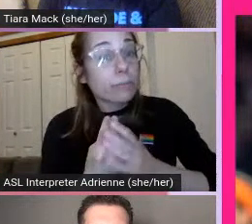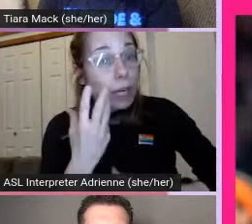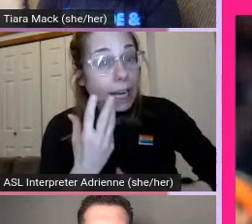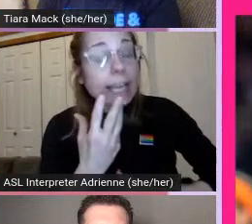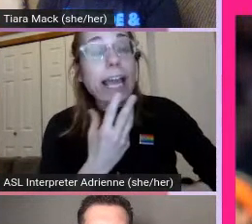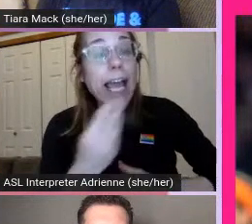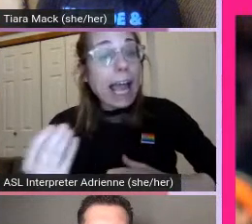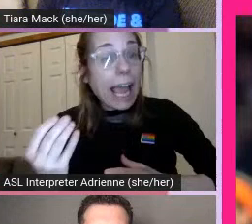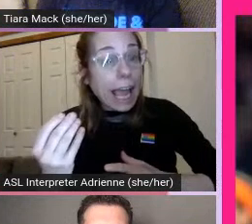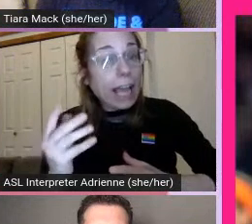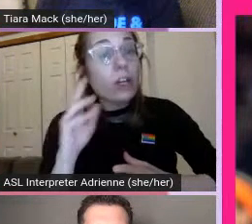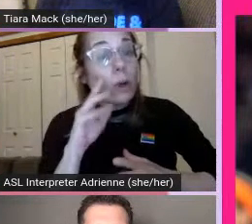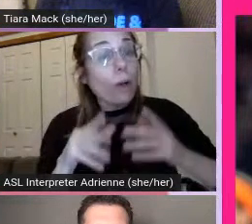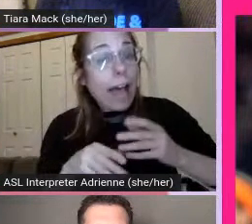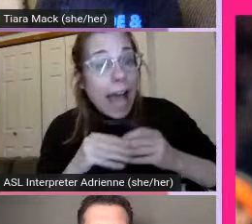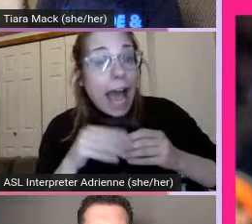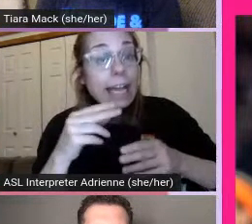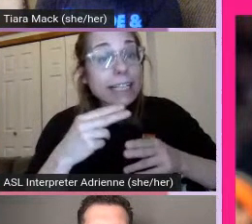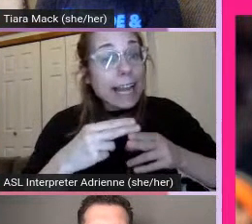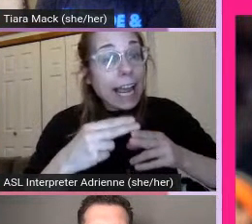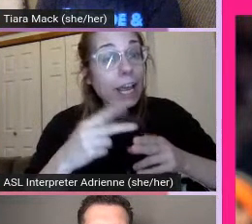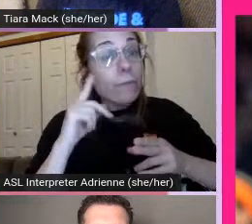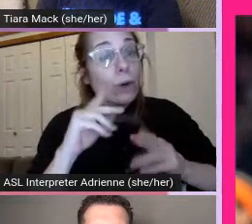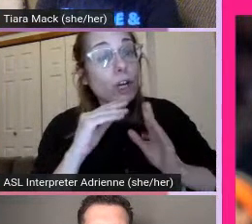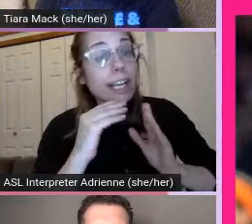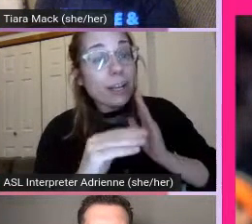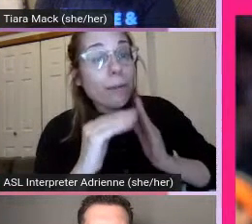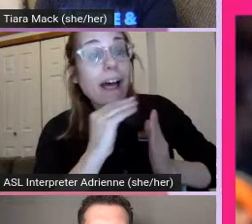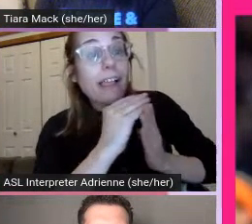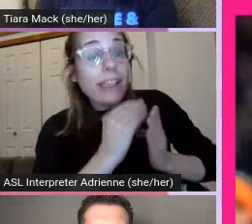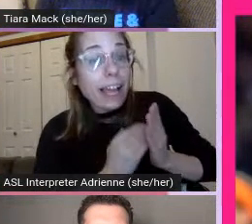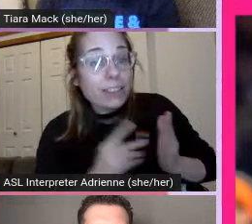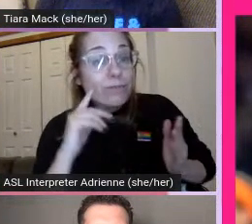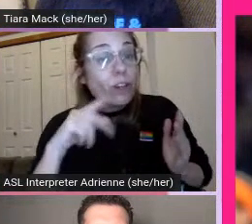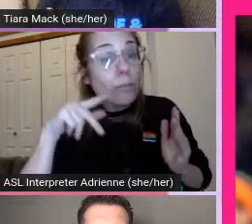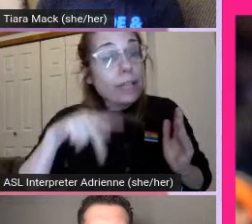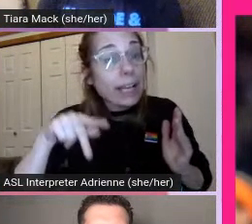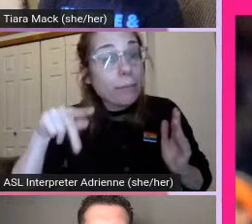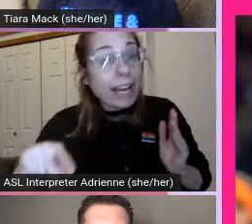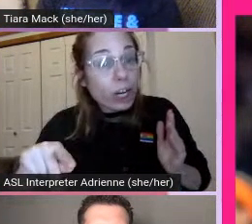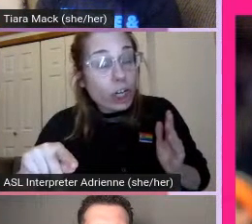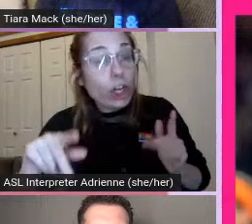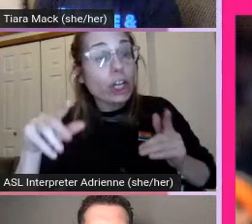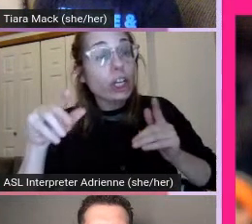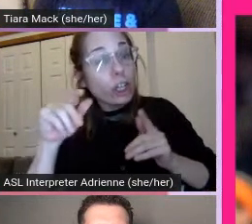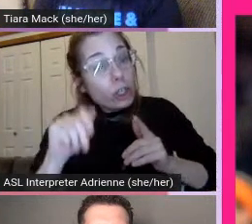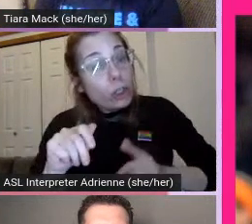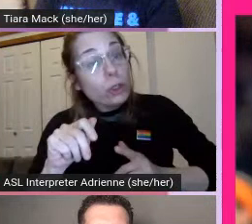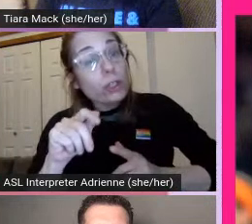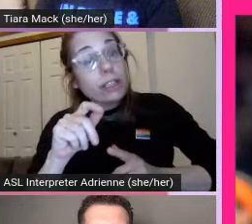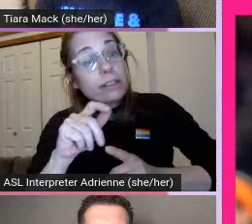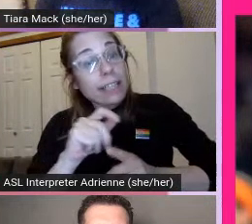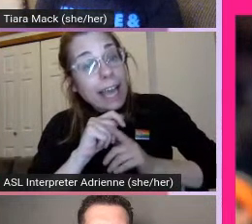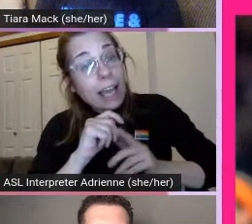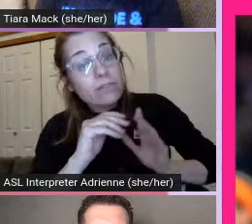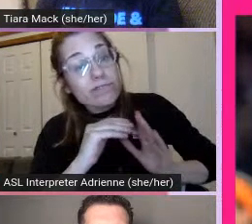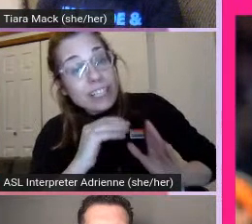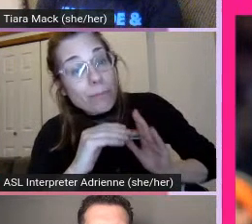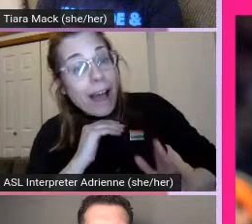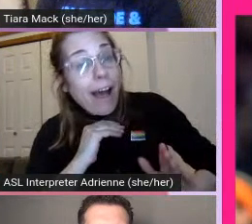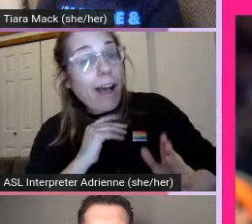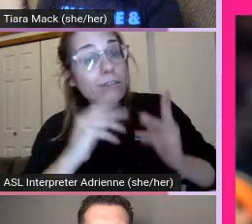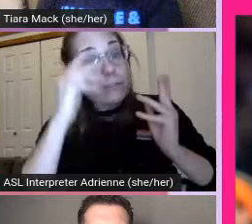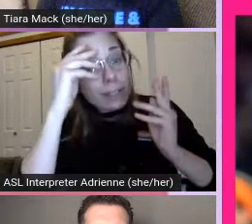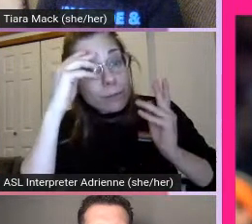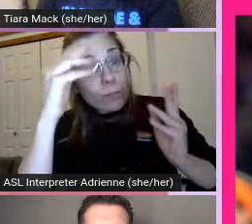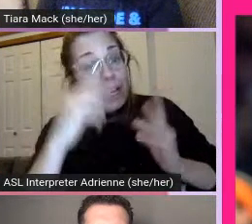Votes email list to receive updates and ask for this upcoming session, which is in full swing, and also be provided